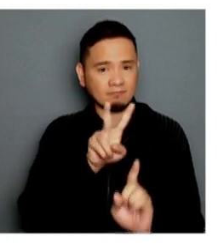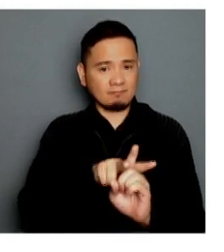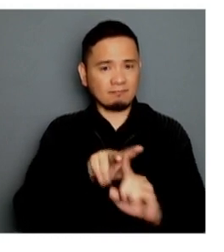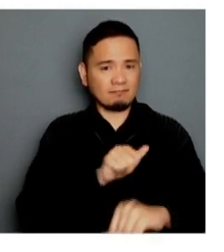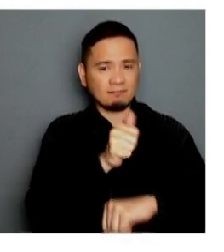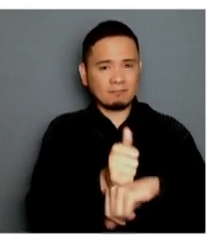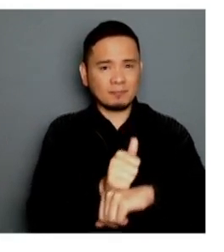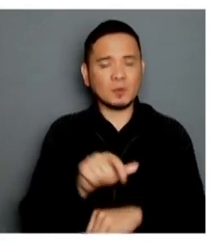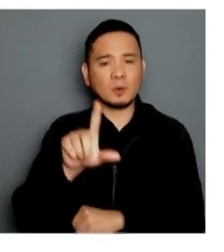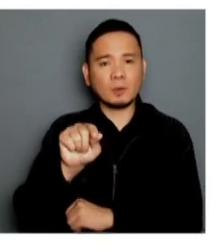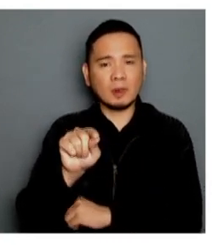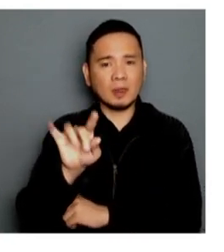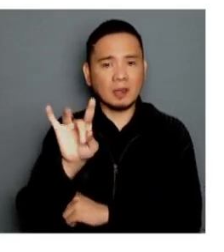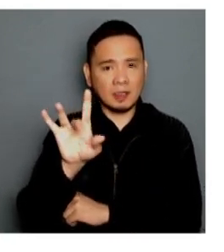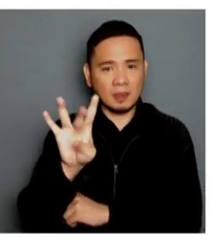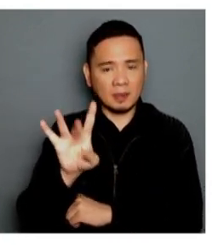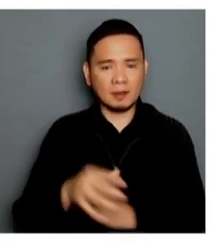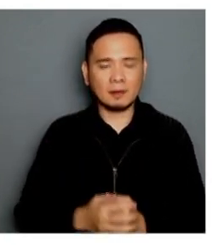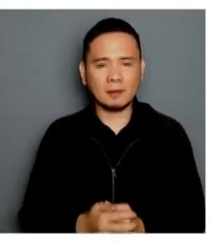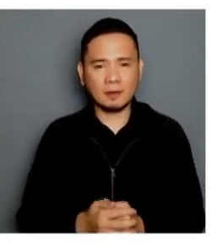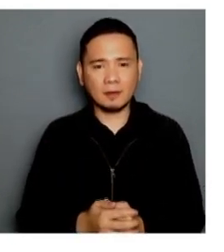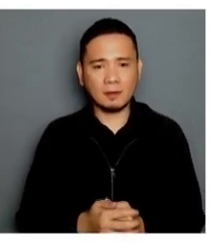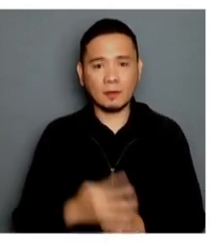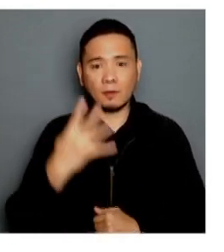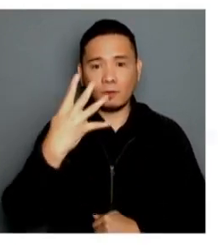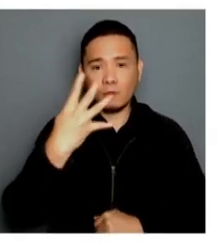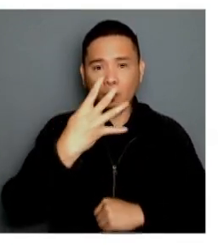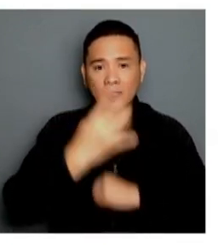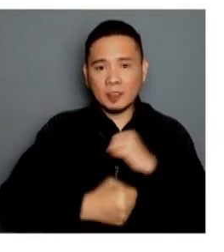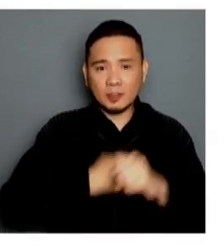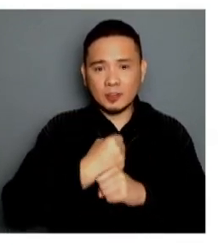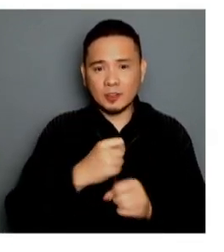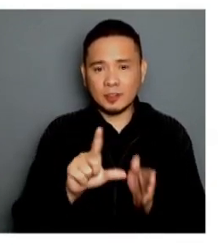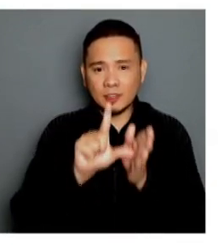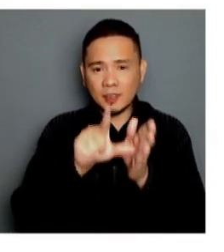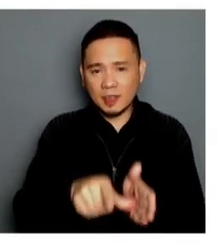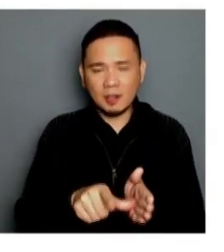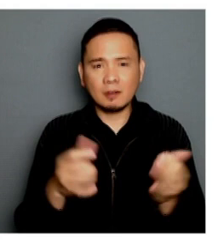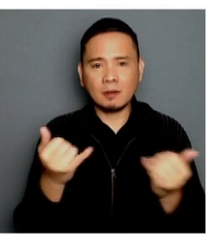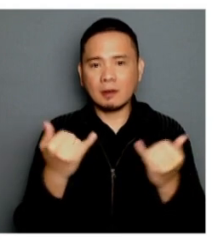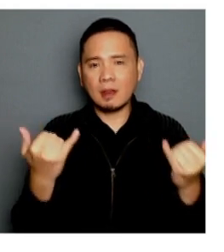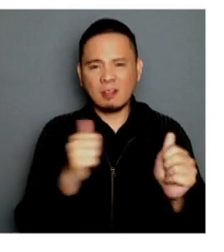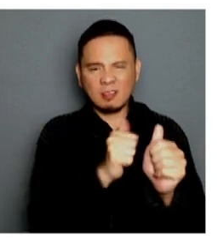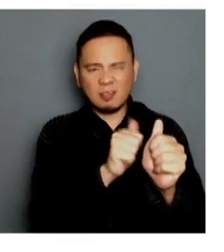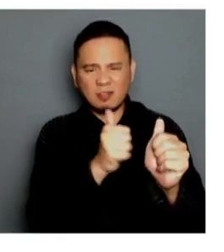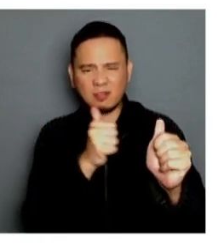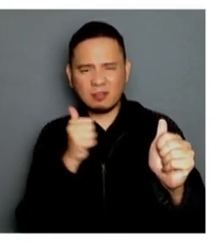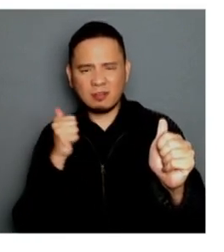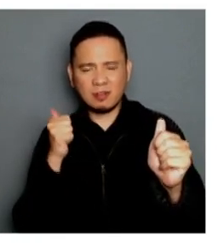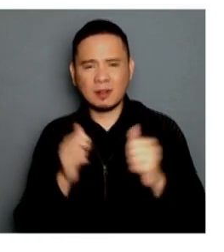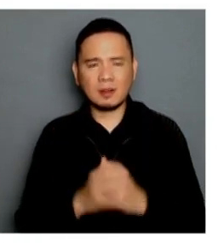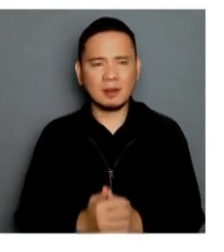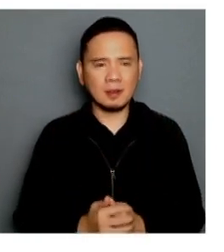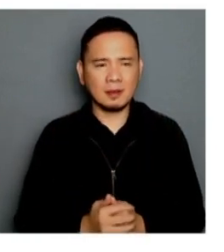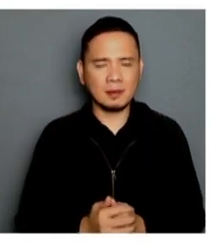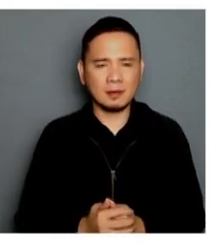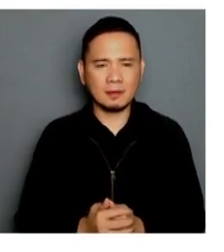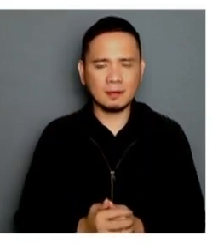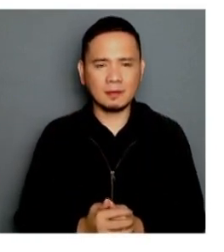2018. And 4 years thereafter, nagkaroon na itong problema na ganito. We have to find out whether it is true